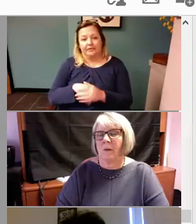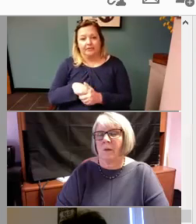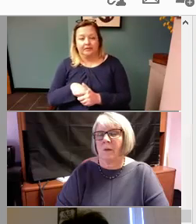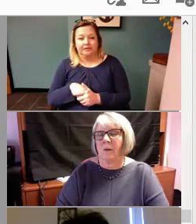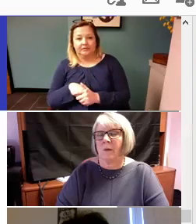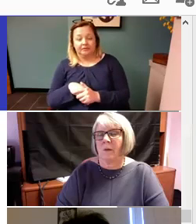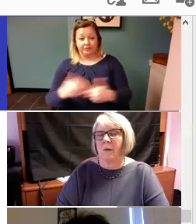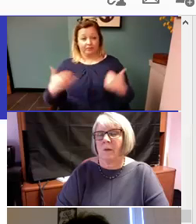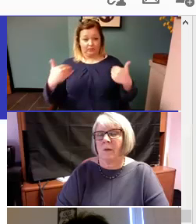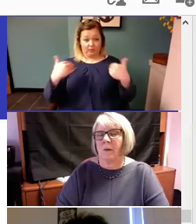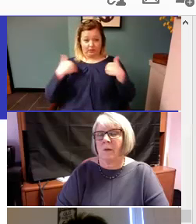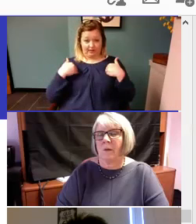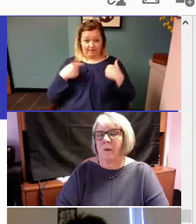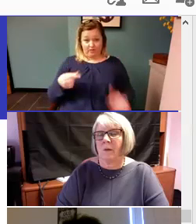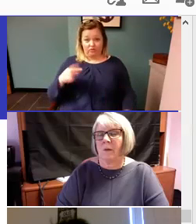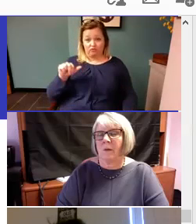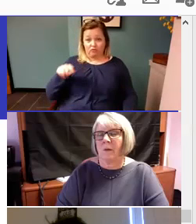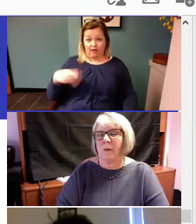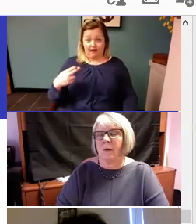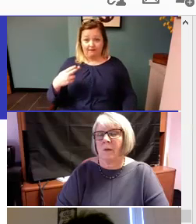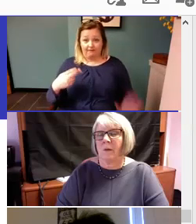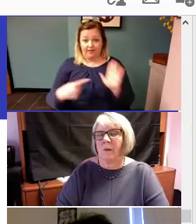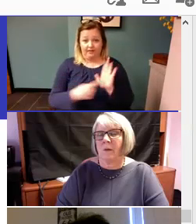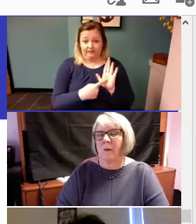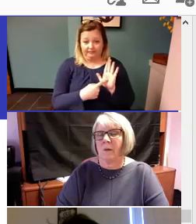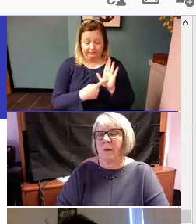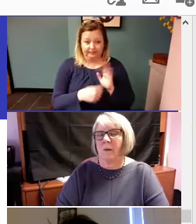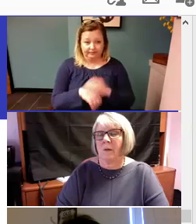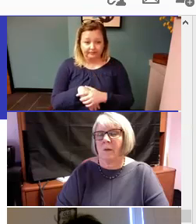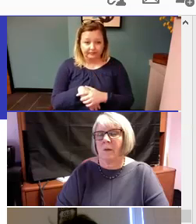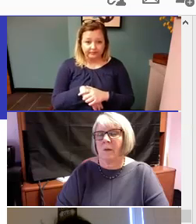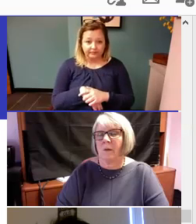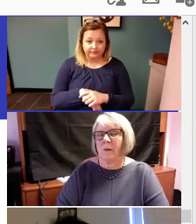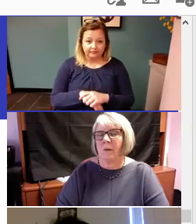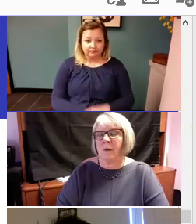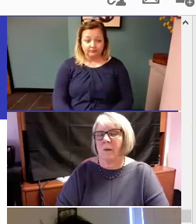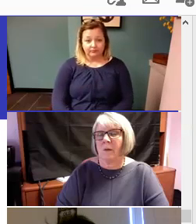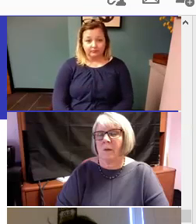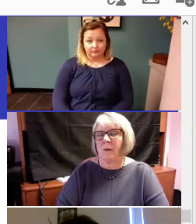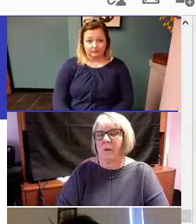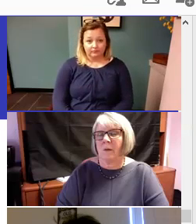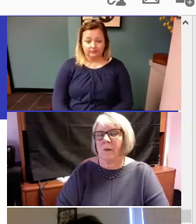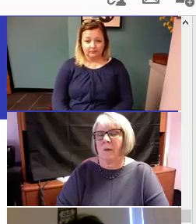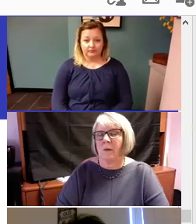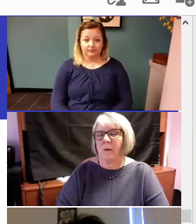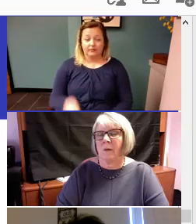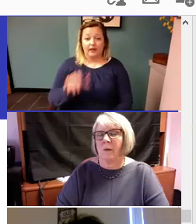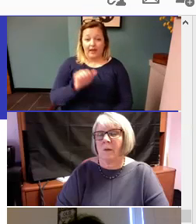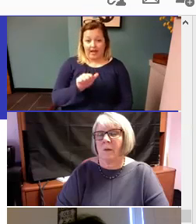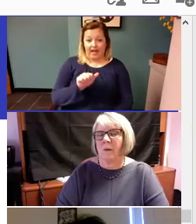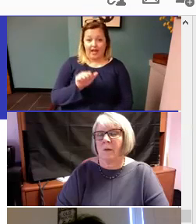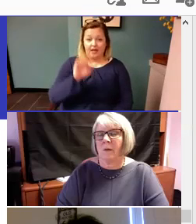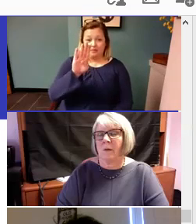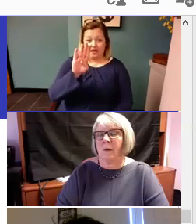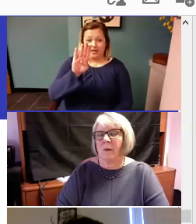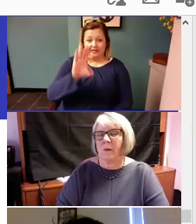graph, and I'll zoom in a bit. So let's say I have this particular graph A, B, C, D, and E, and this is